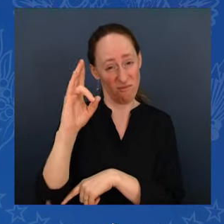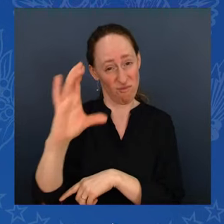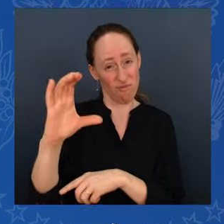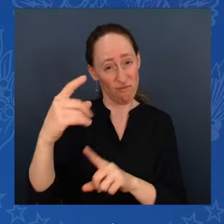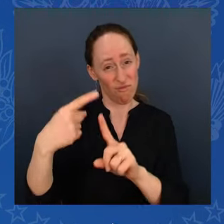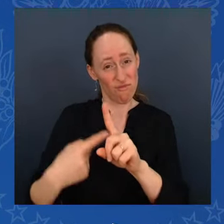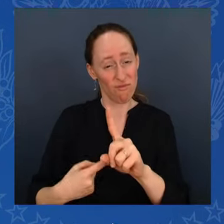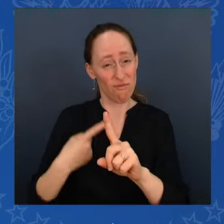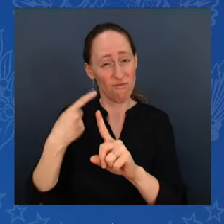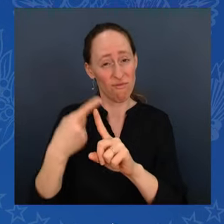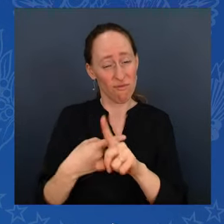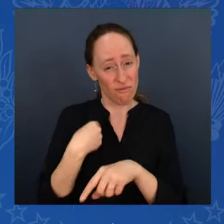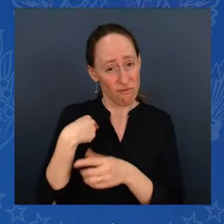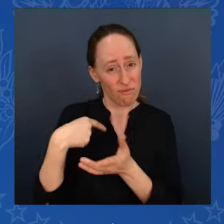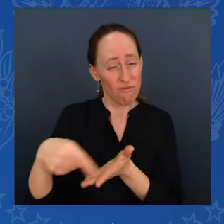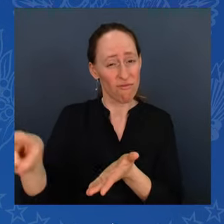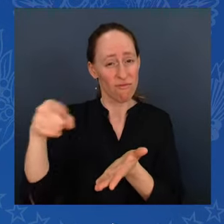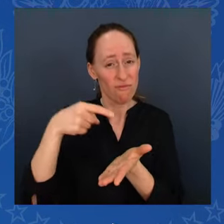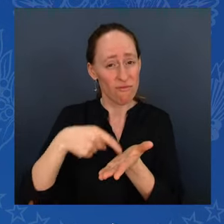to $0.